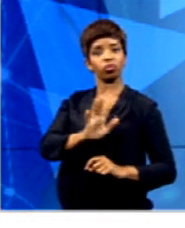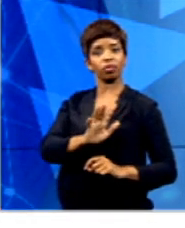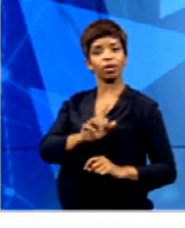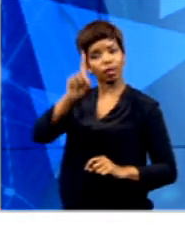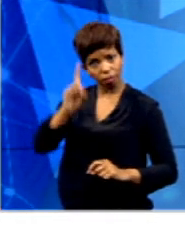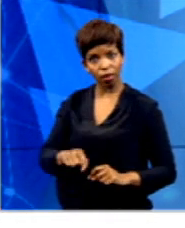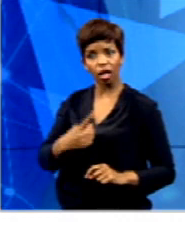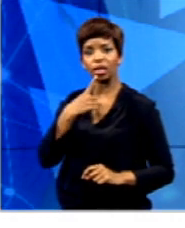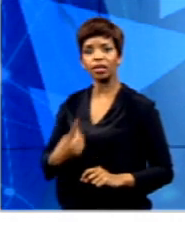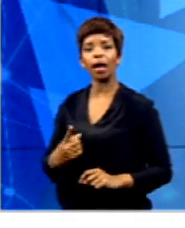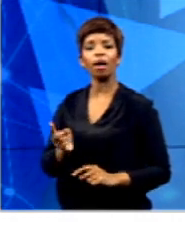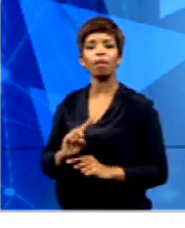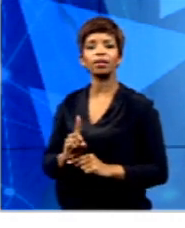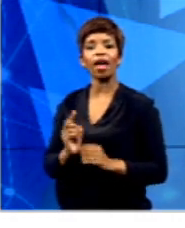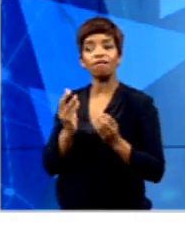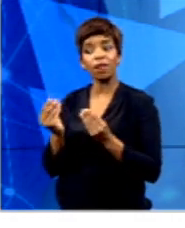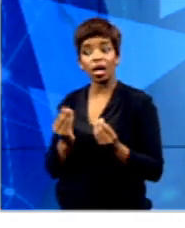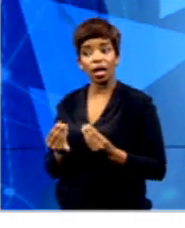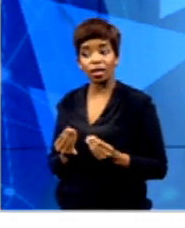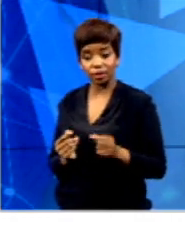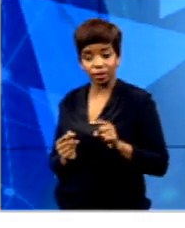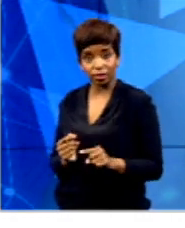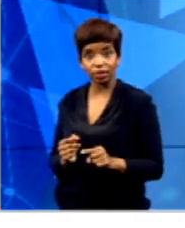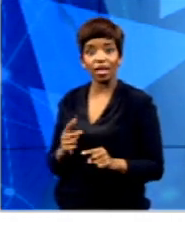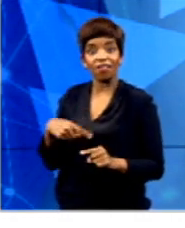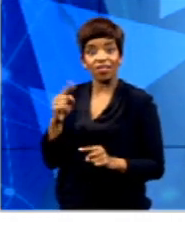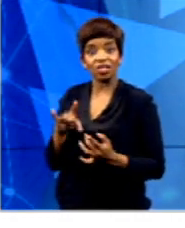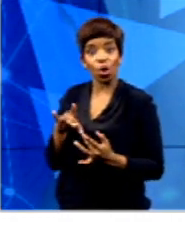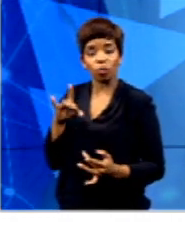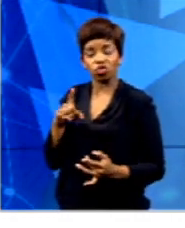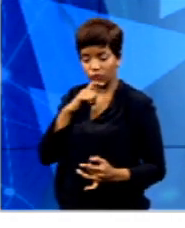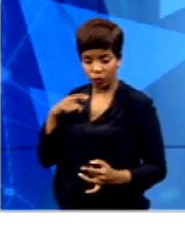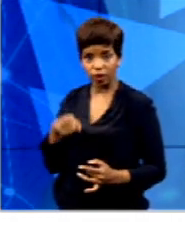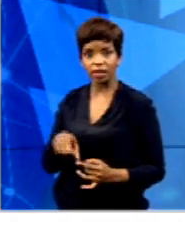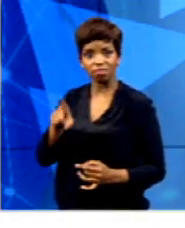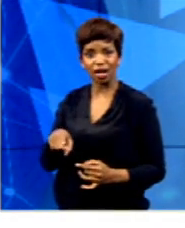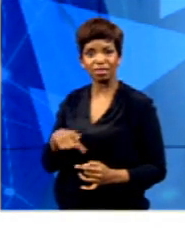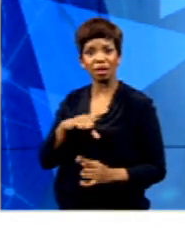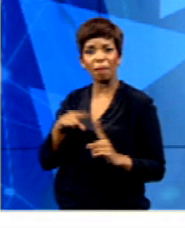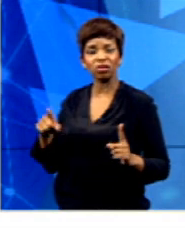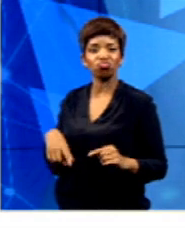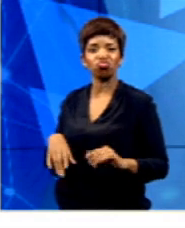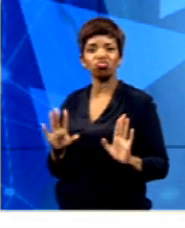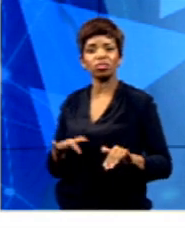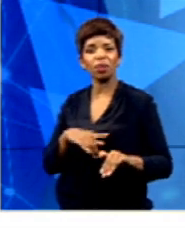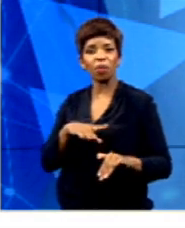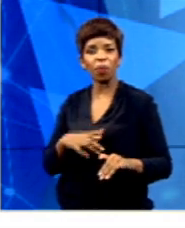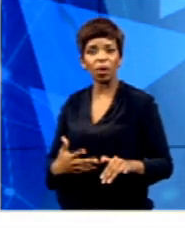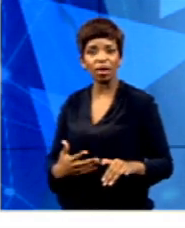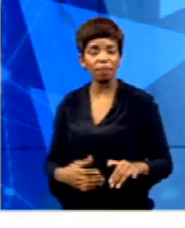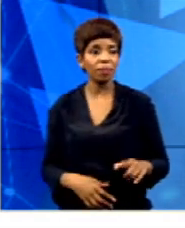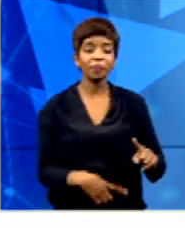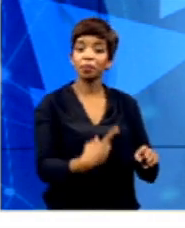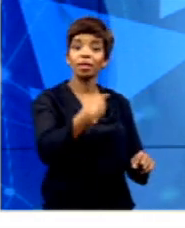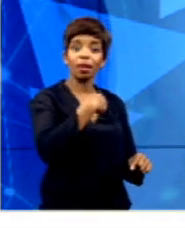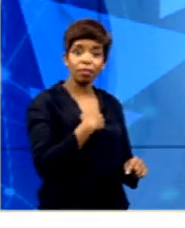know, utilizing these funds as the first option? Look, I can't speak on behalf of banks or